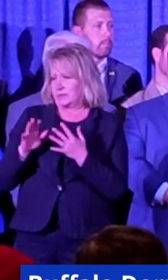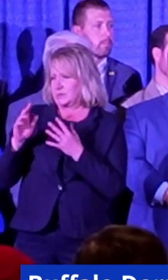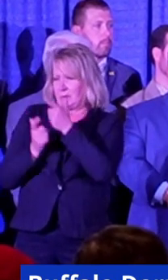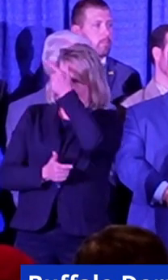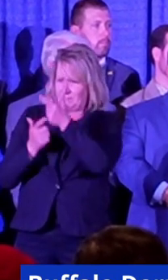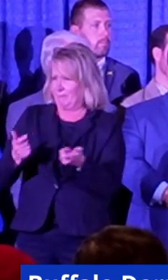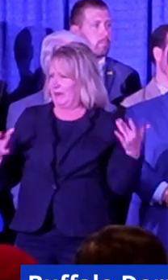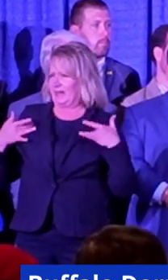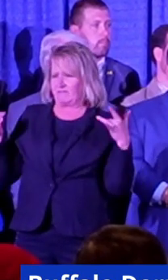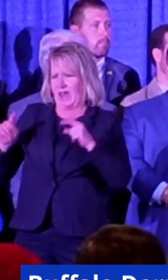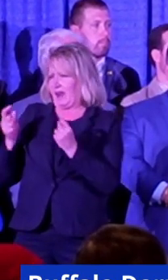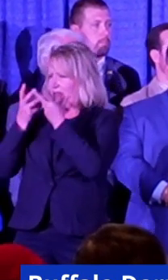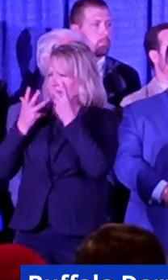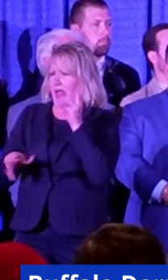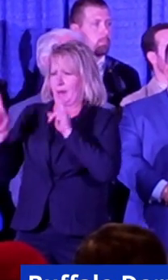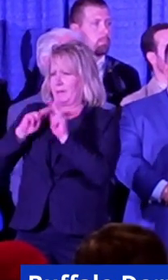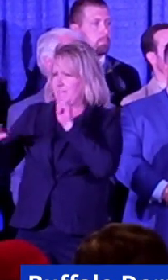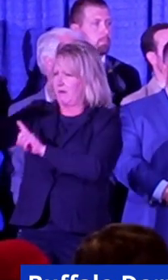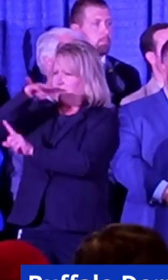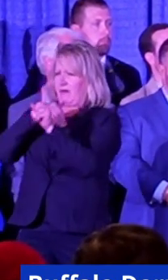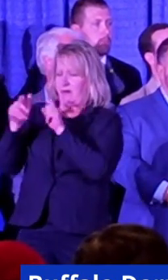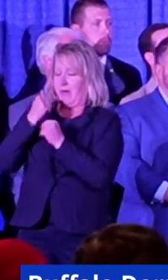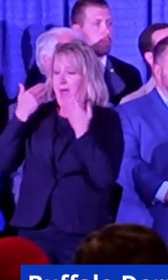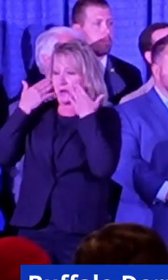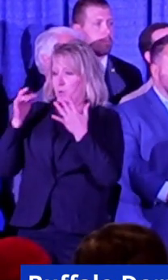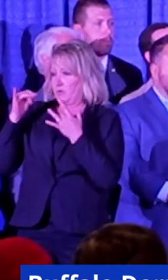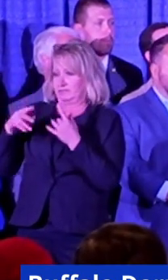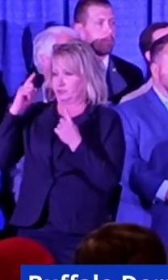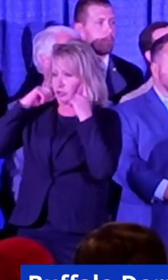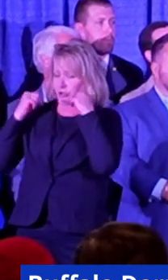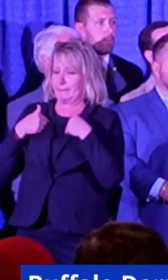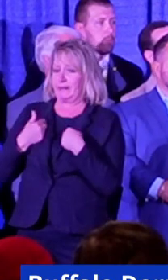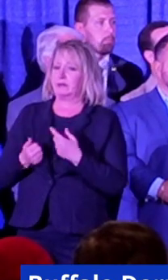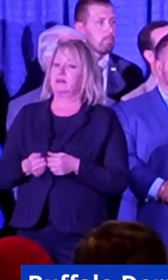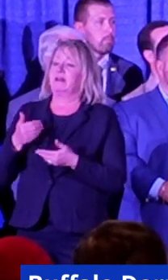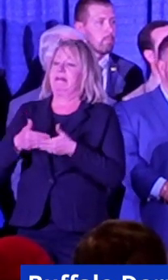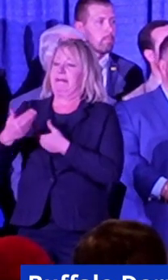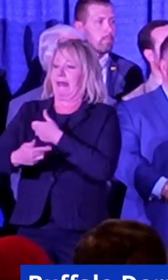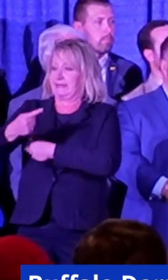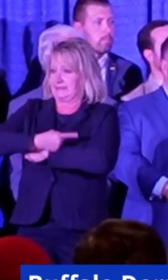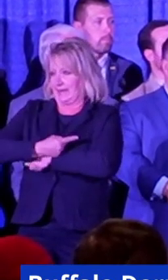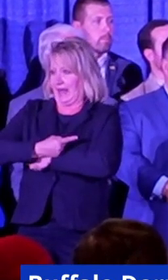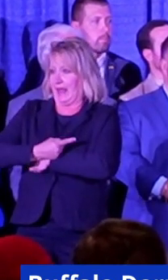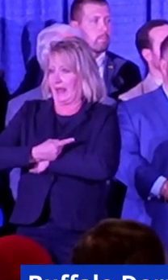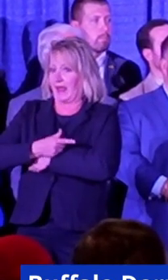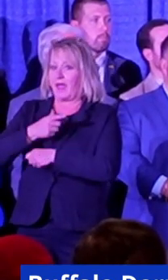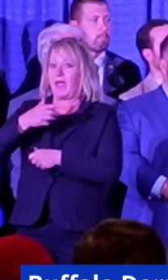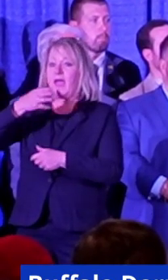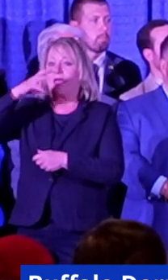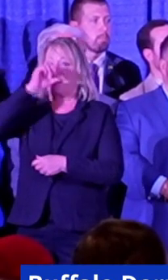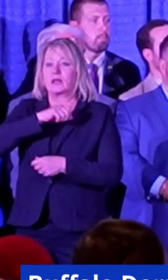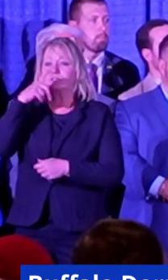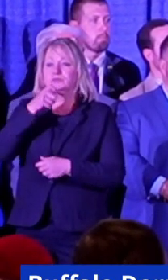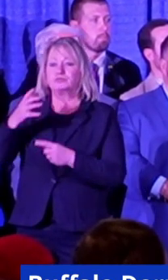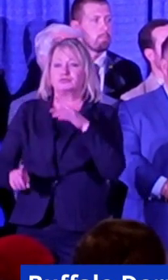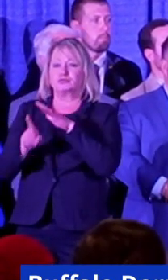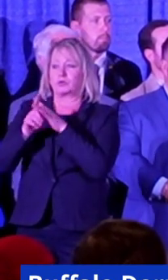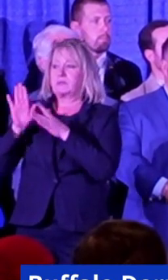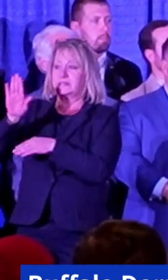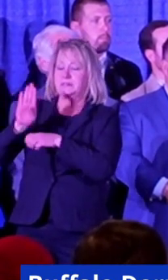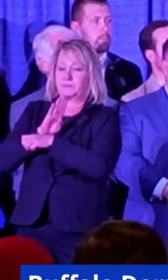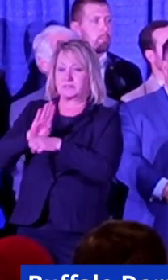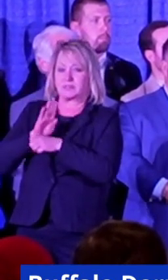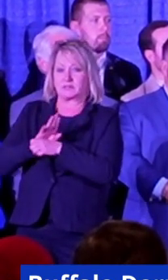big event, a lot of people around, and I didn't even know she hurt me." He said, "The next day, guess who shows up at his business?"